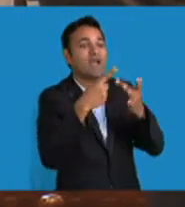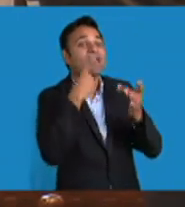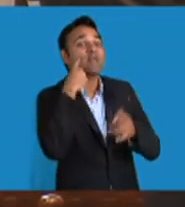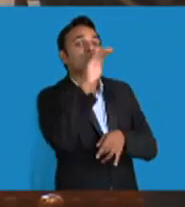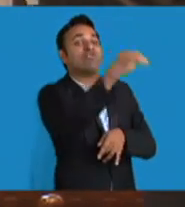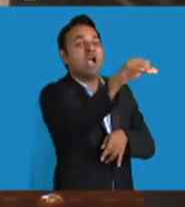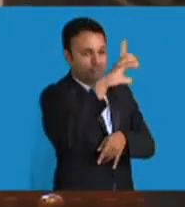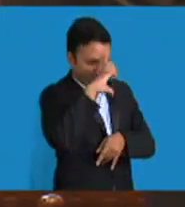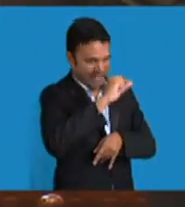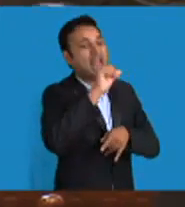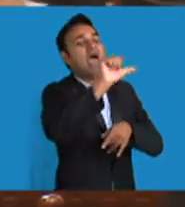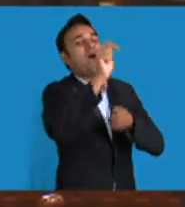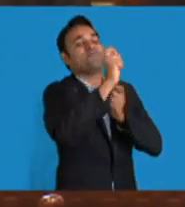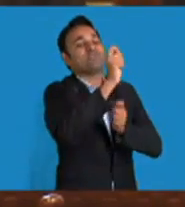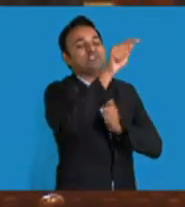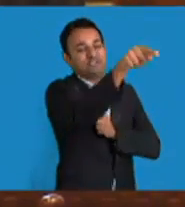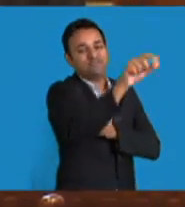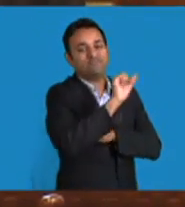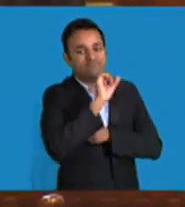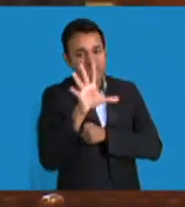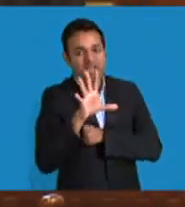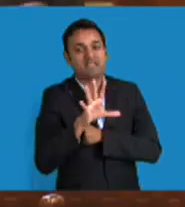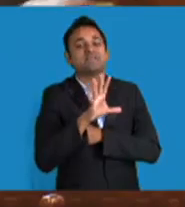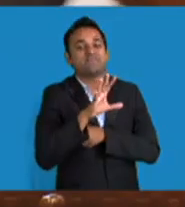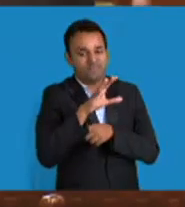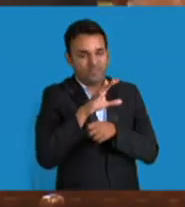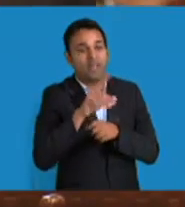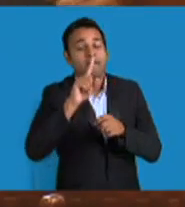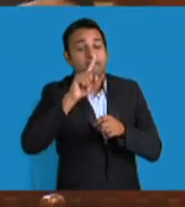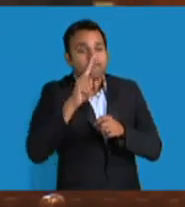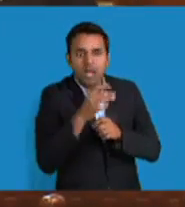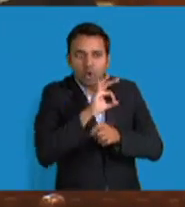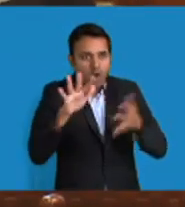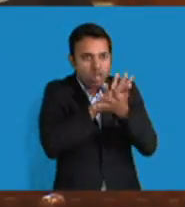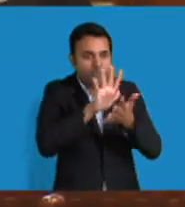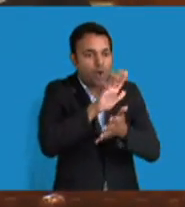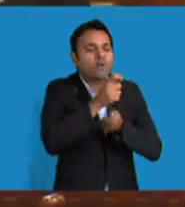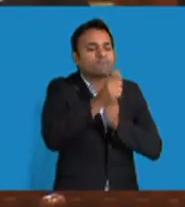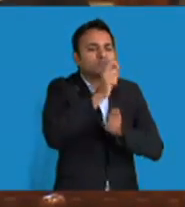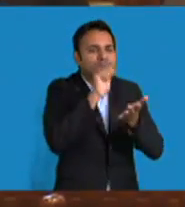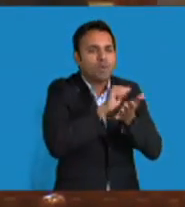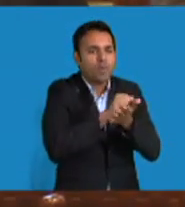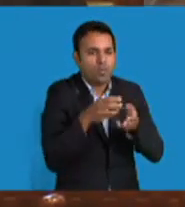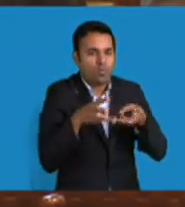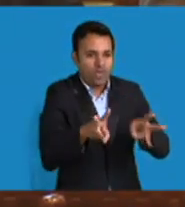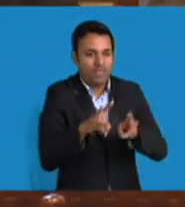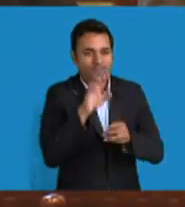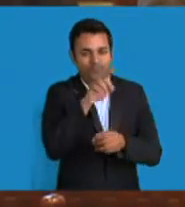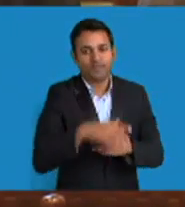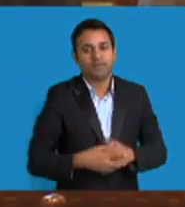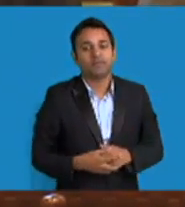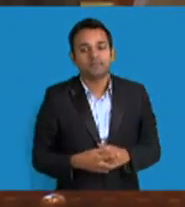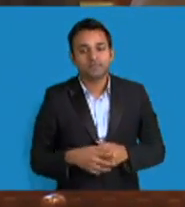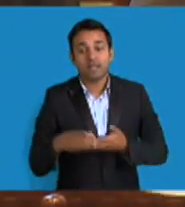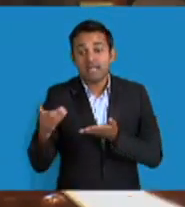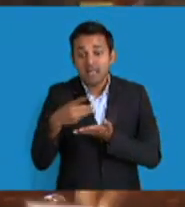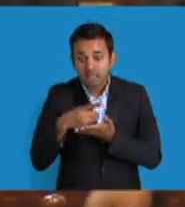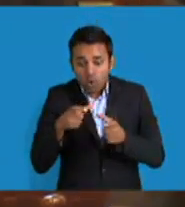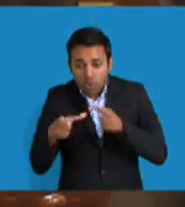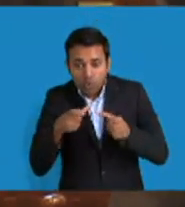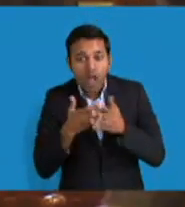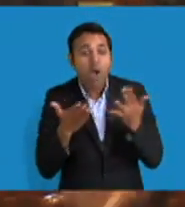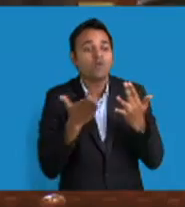responsibly. Madam Speaker, in the inshore sector, entry is also controlled by licensing. Due to the